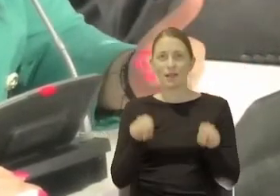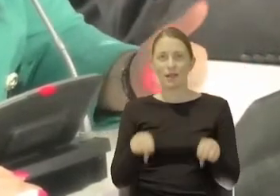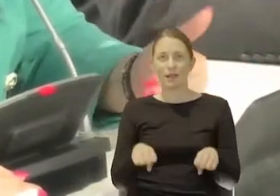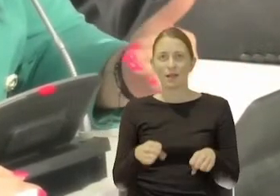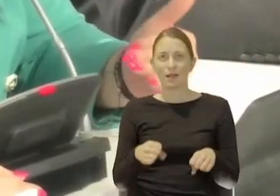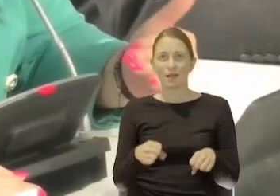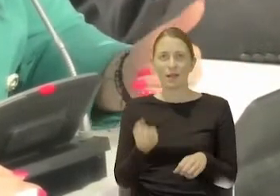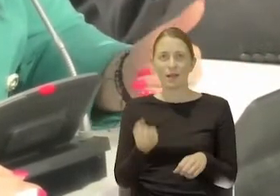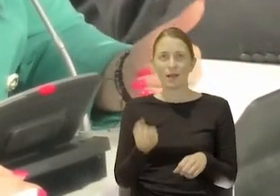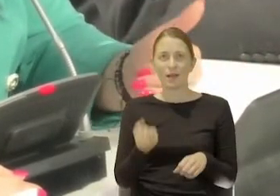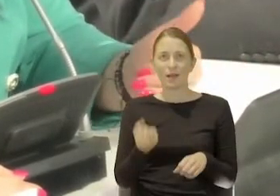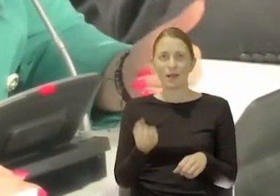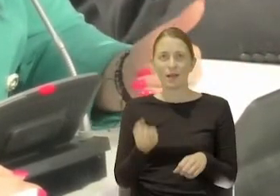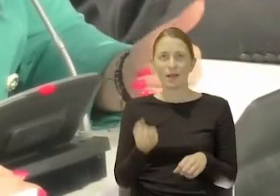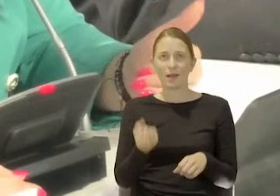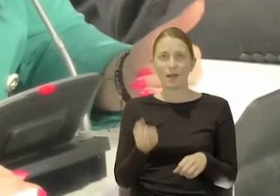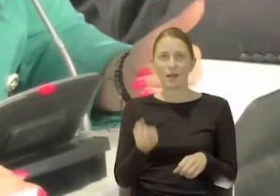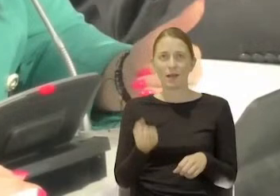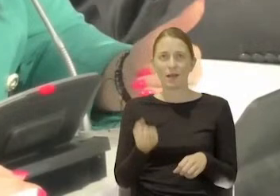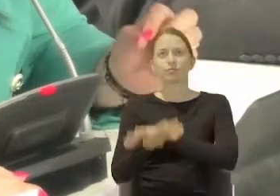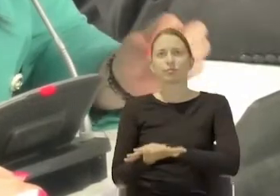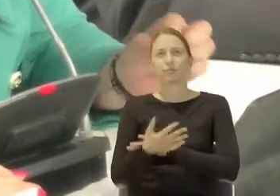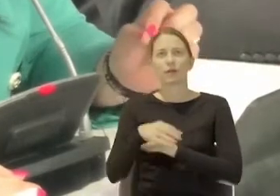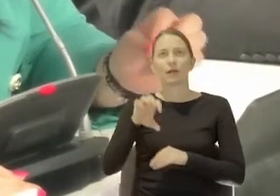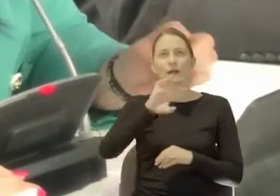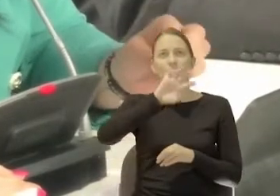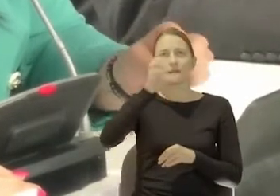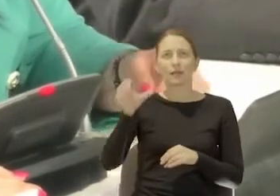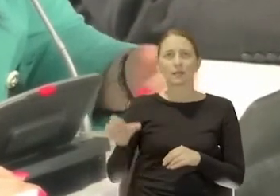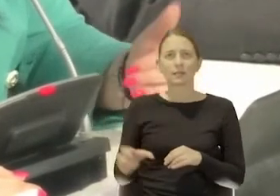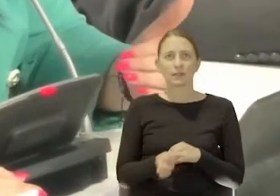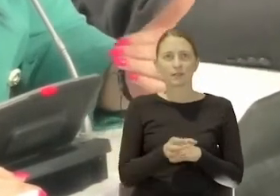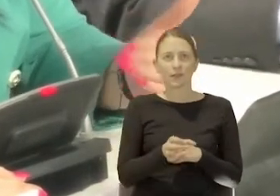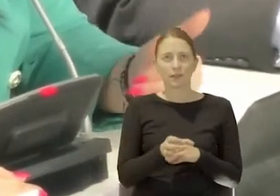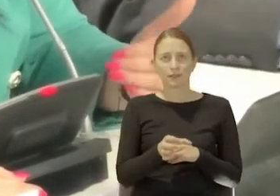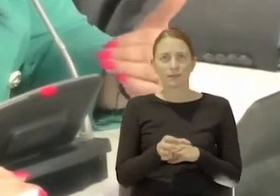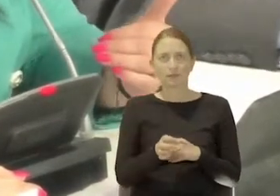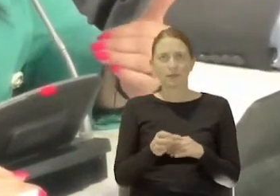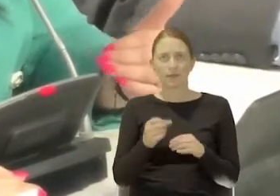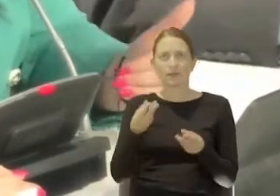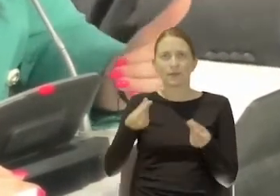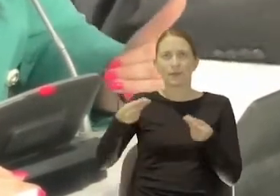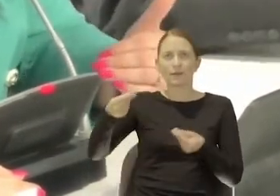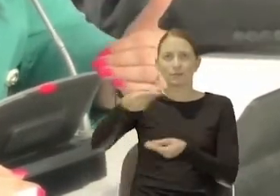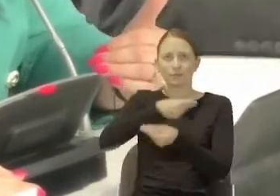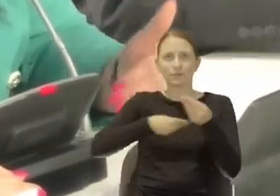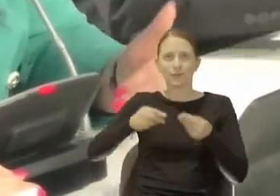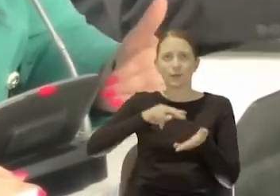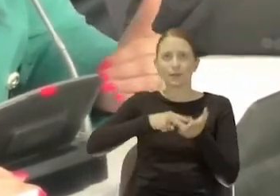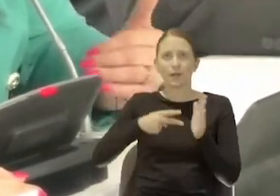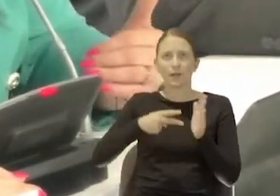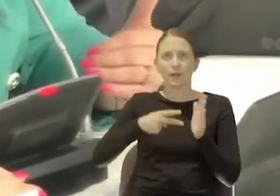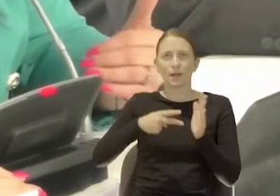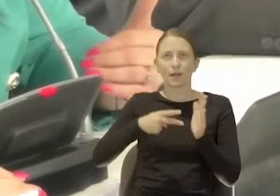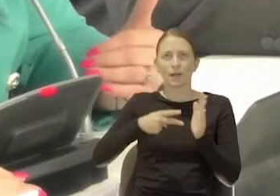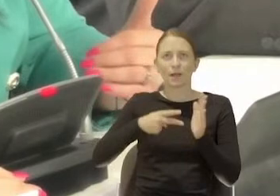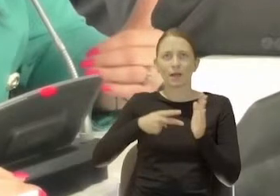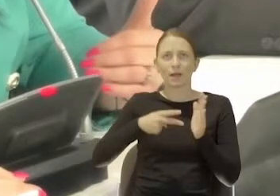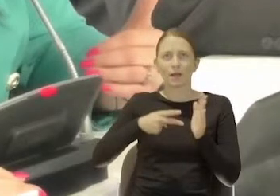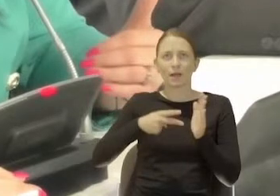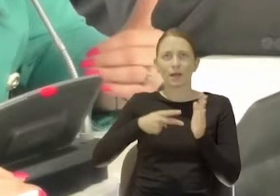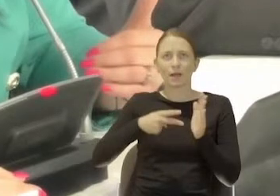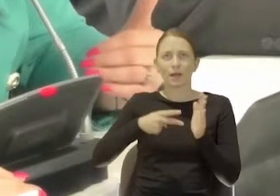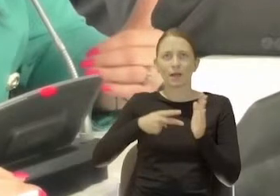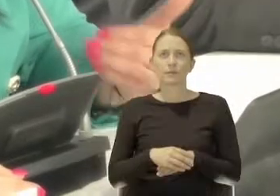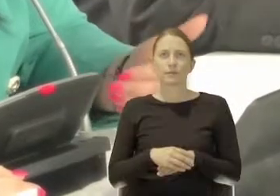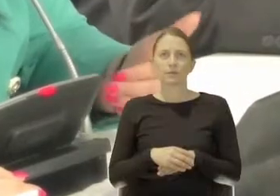the local development process. For several years, new revitalization has taken place